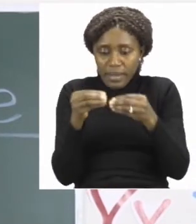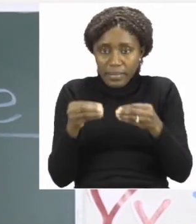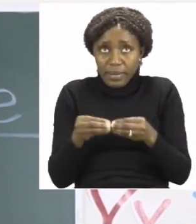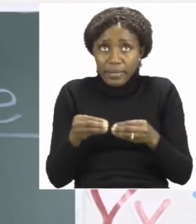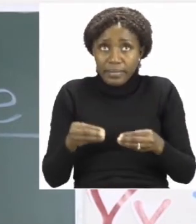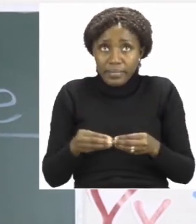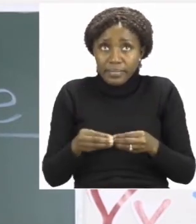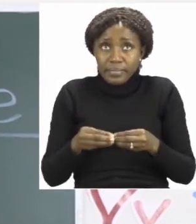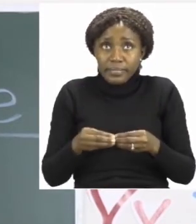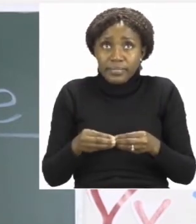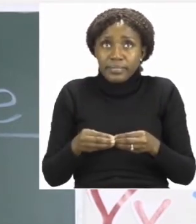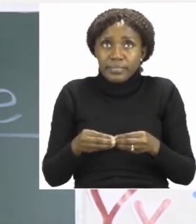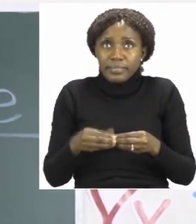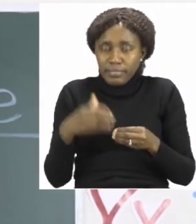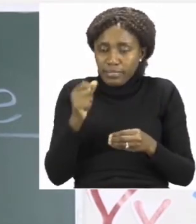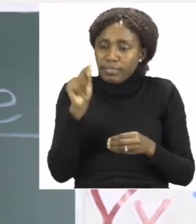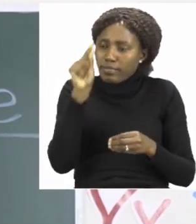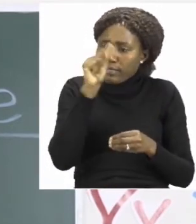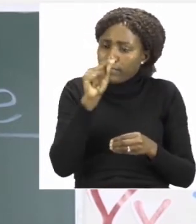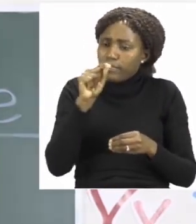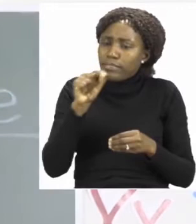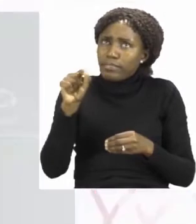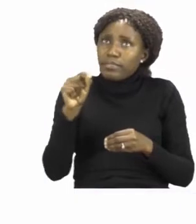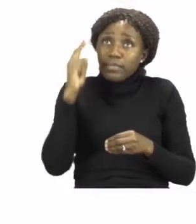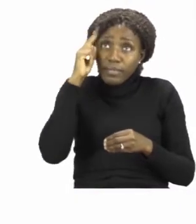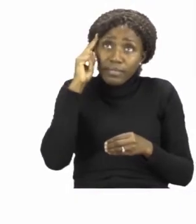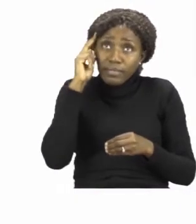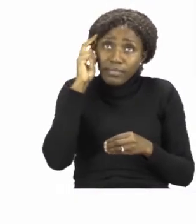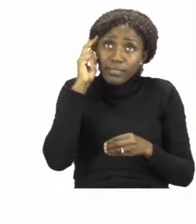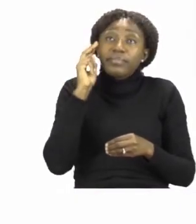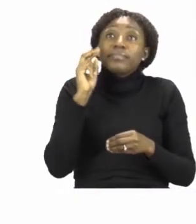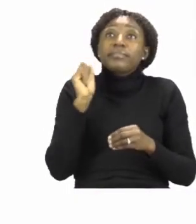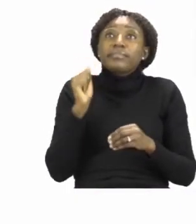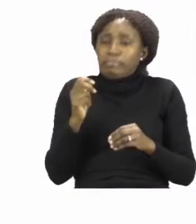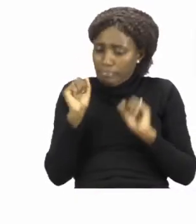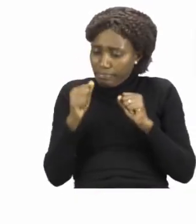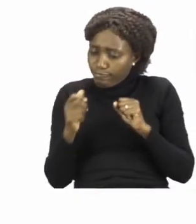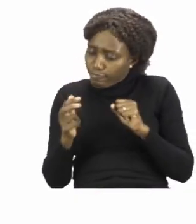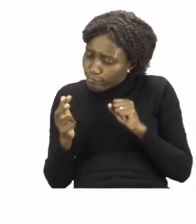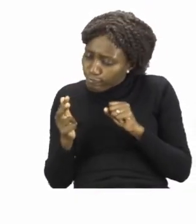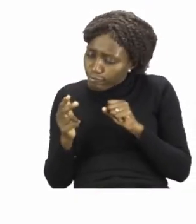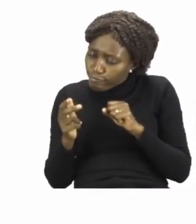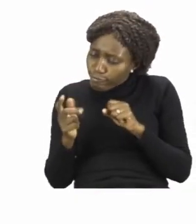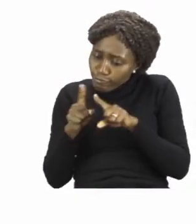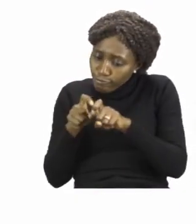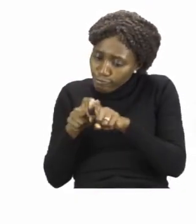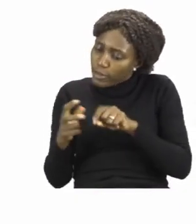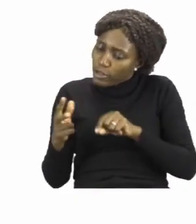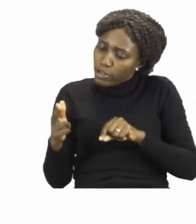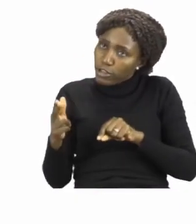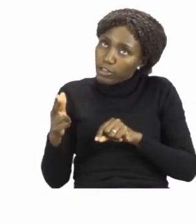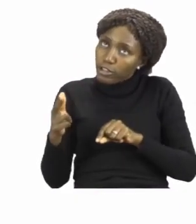nice gray lines lines and you have to go ahead and cut your puzzle